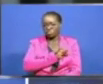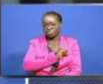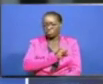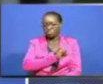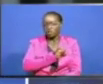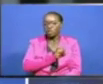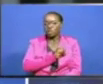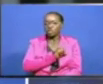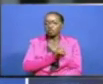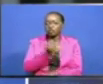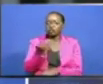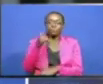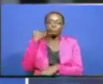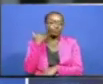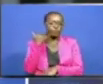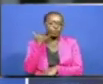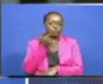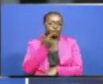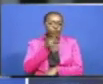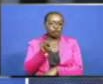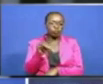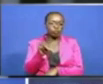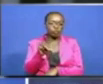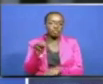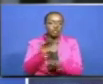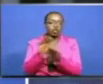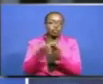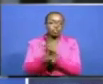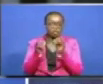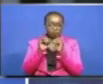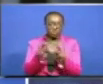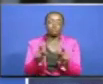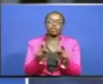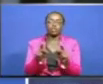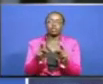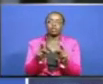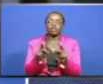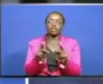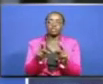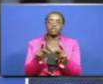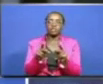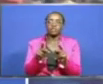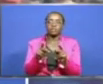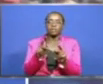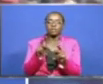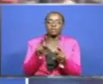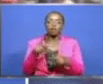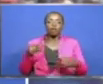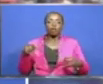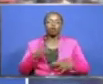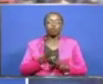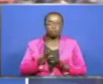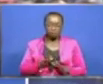who are calling, reassure them everything is okay. Ndio wasikuwe na shock.